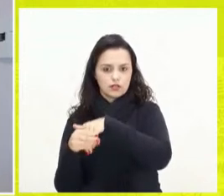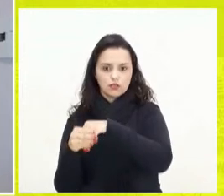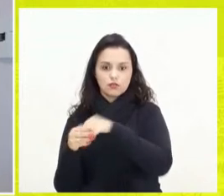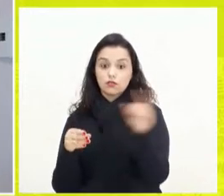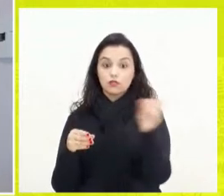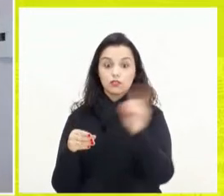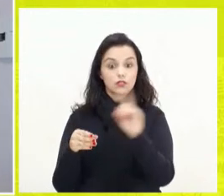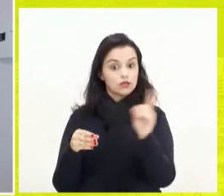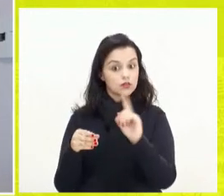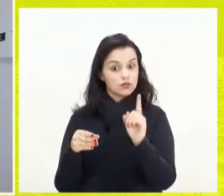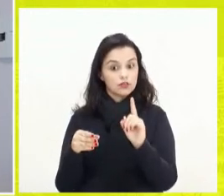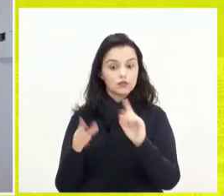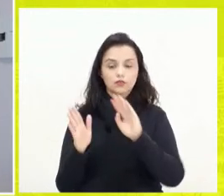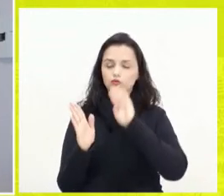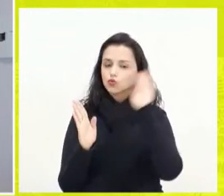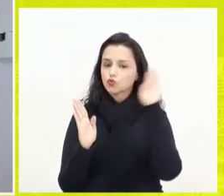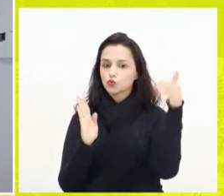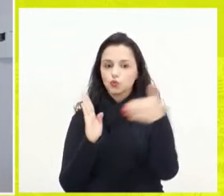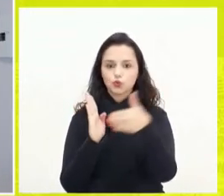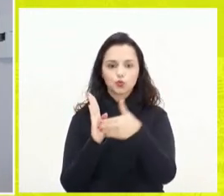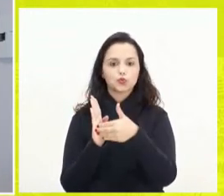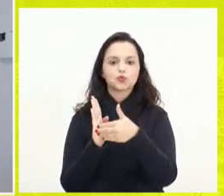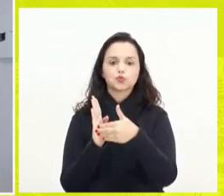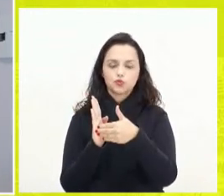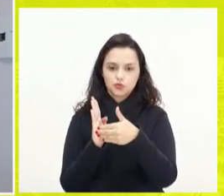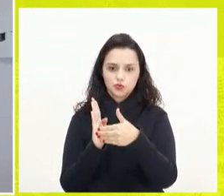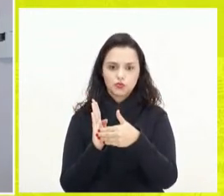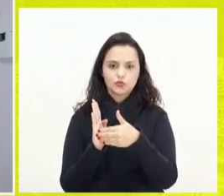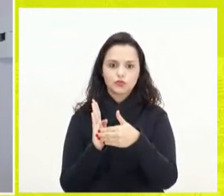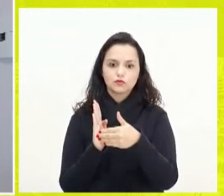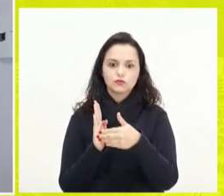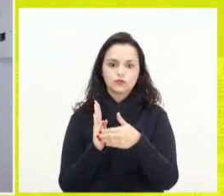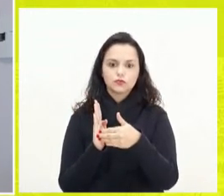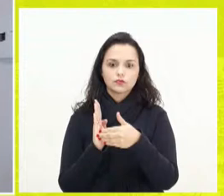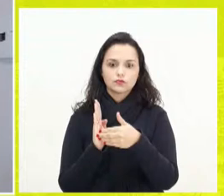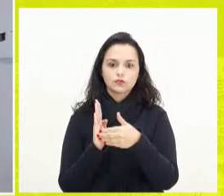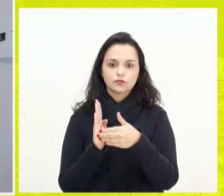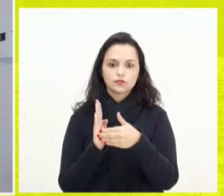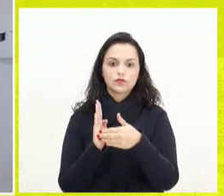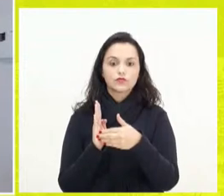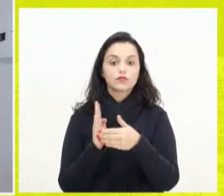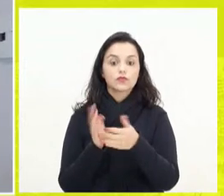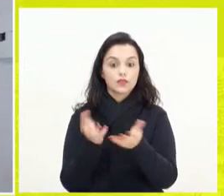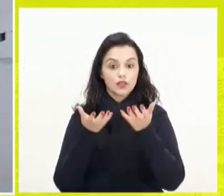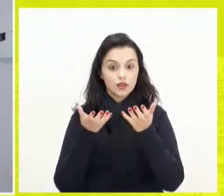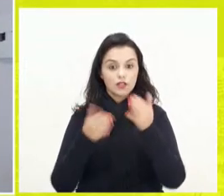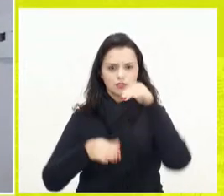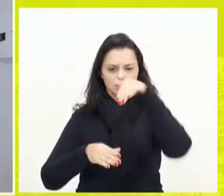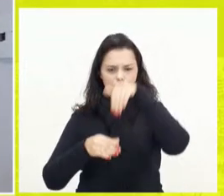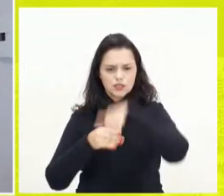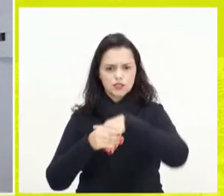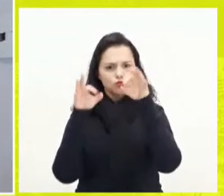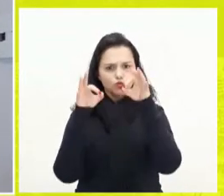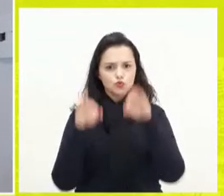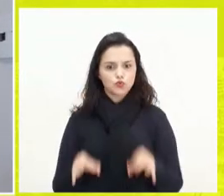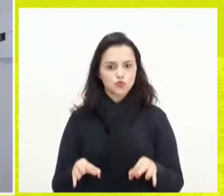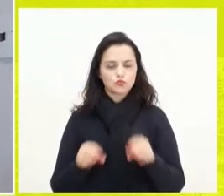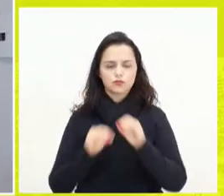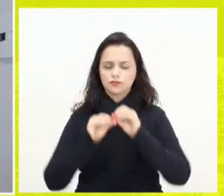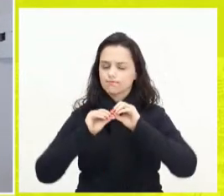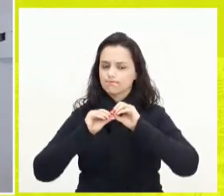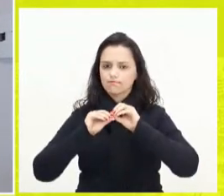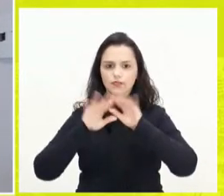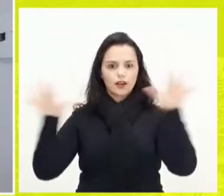electoral justice or the supreme court but it's a work of everybody that